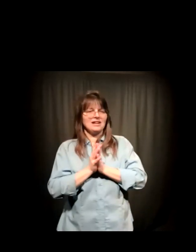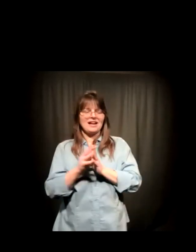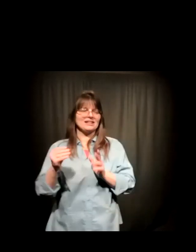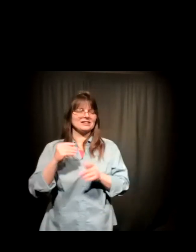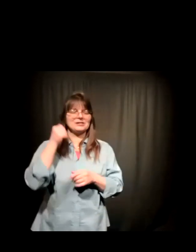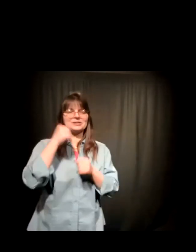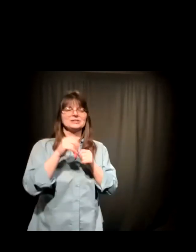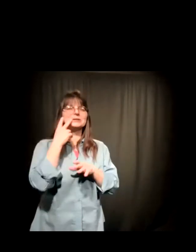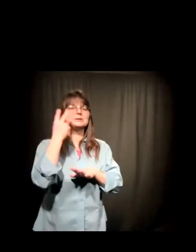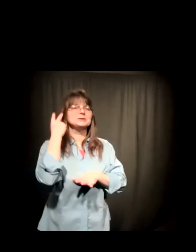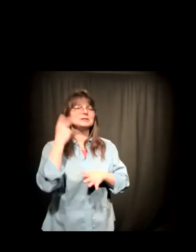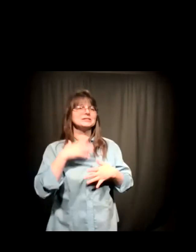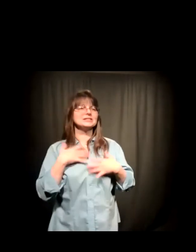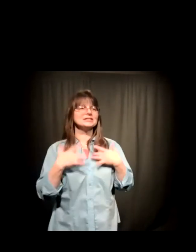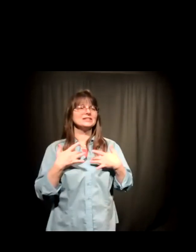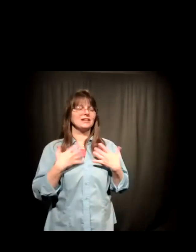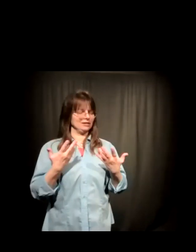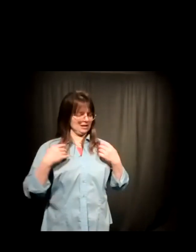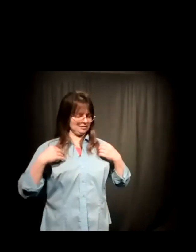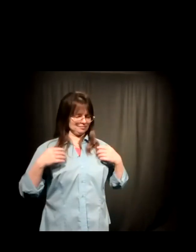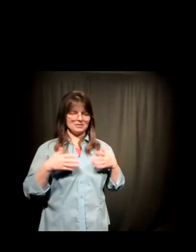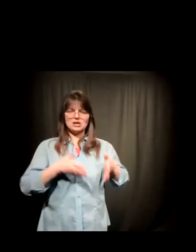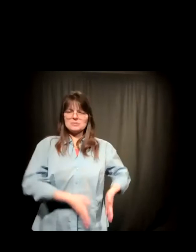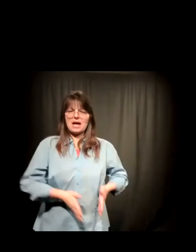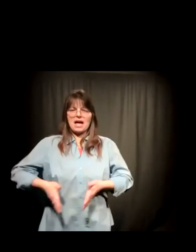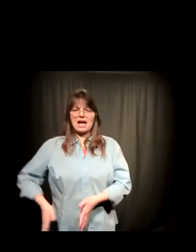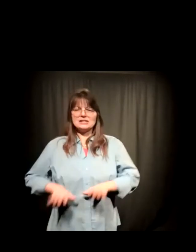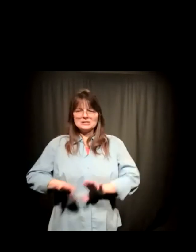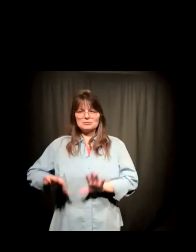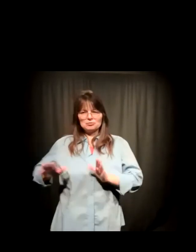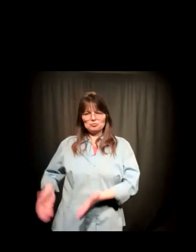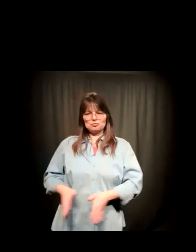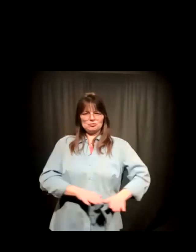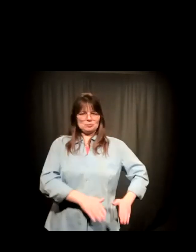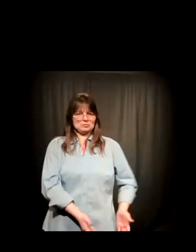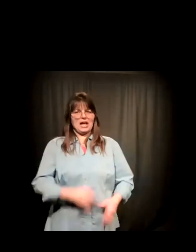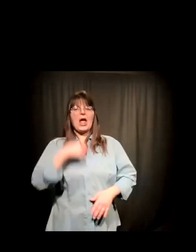knickerbockers, which made him look like a big schoolboy among the Lilliputians.